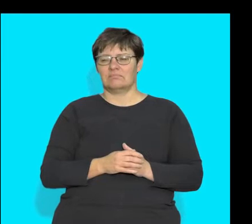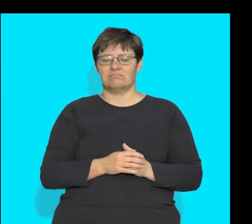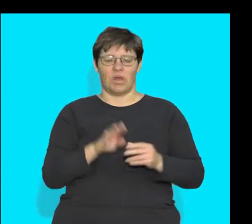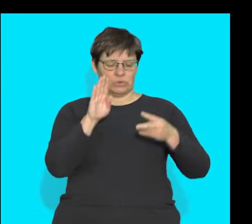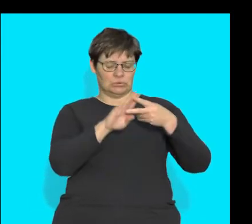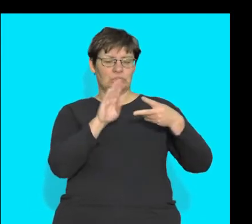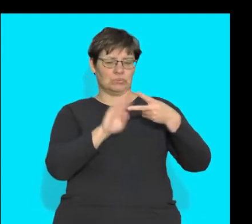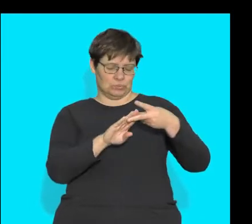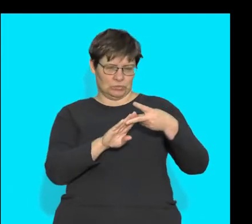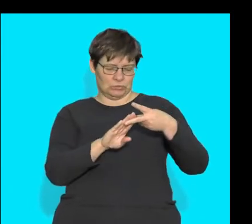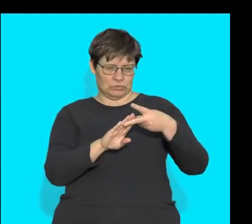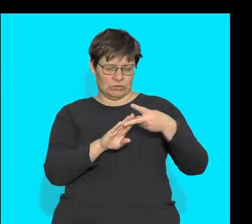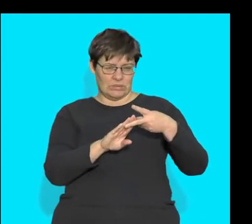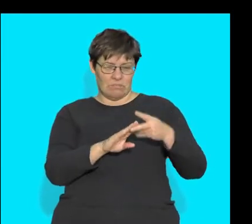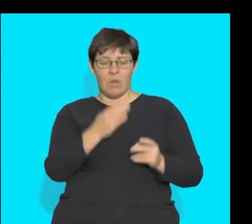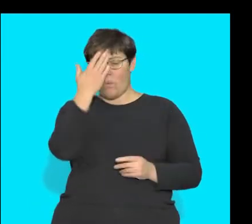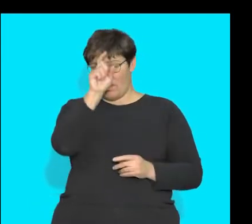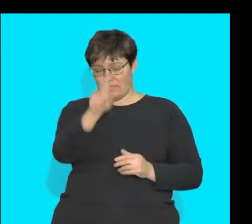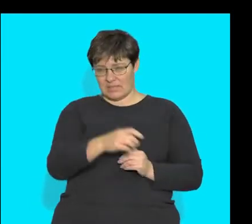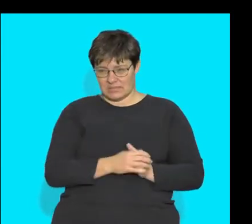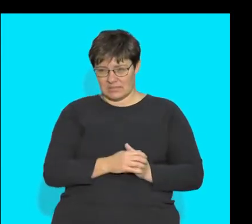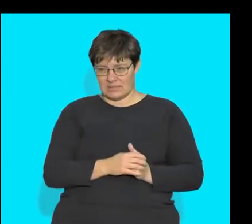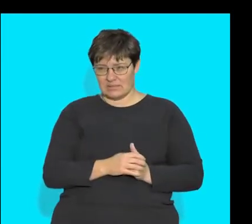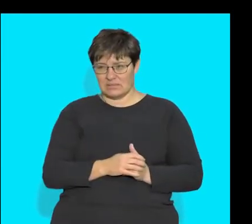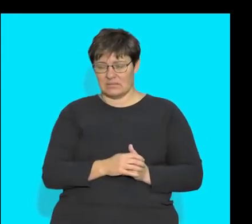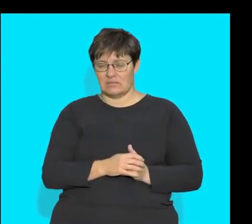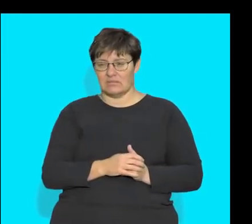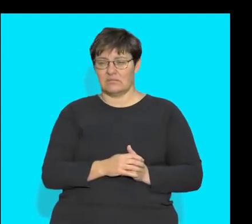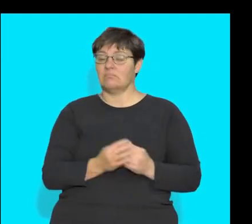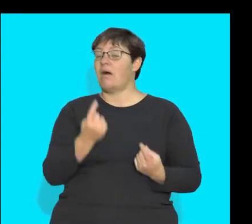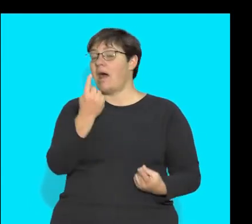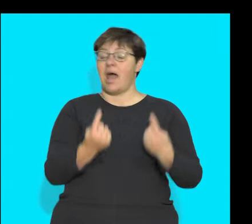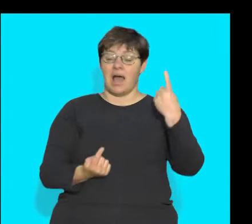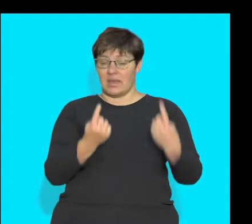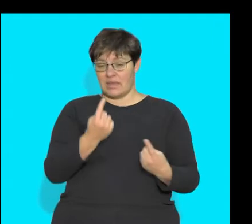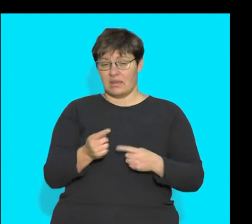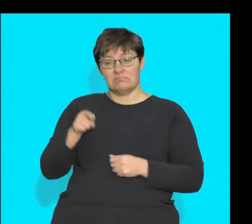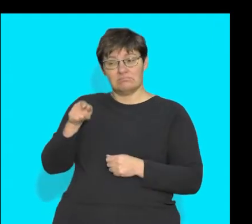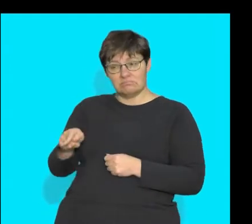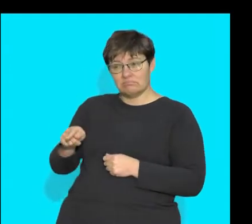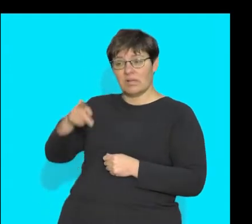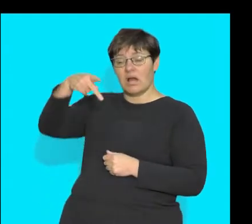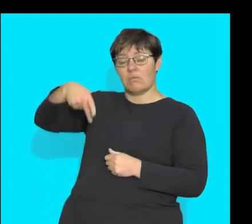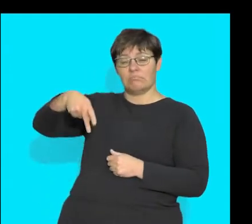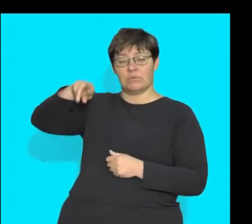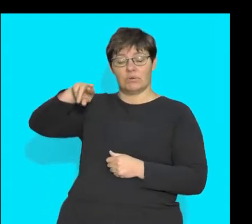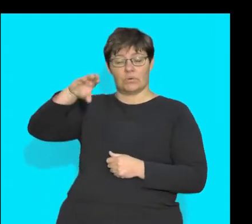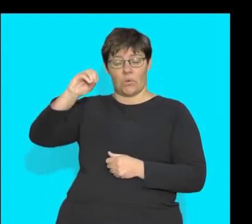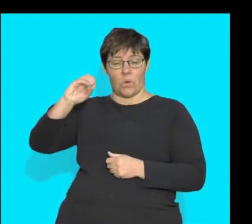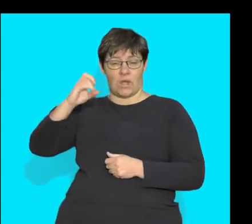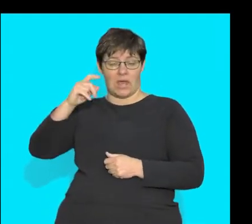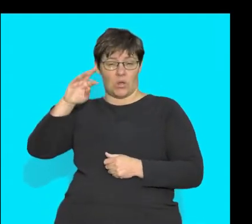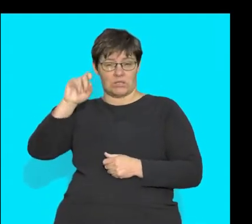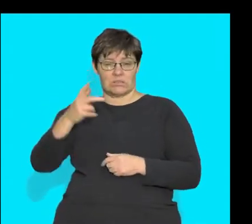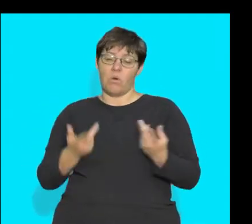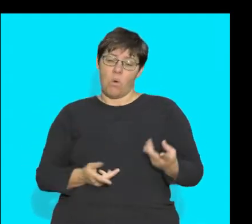there's just two terms that we need to look at. A cell can be either a prokaryotic cell